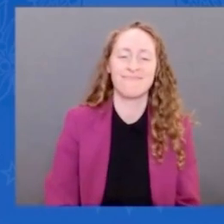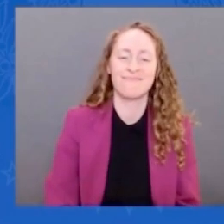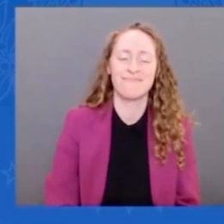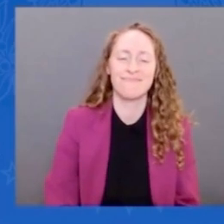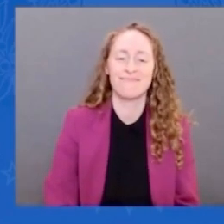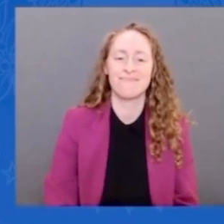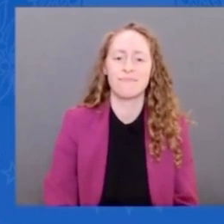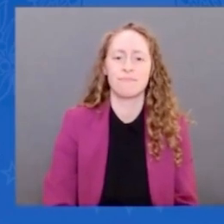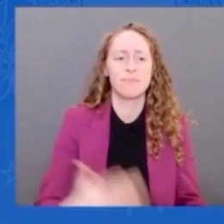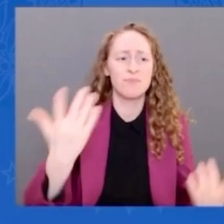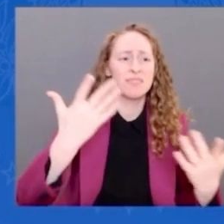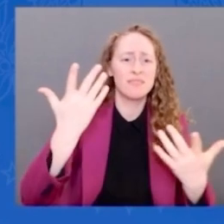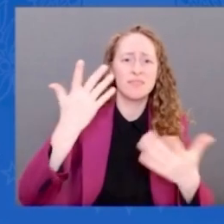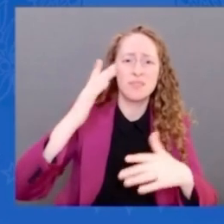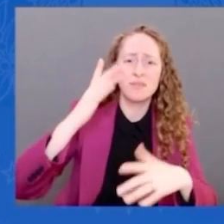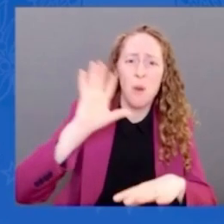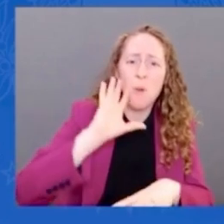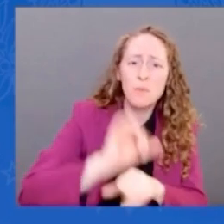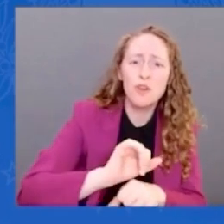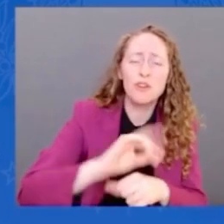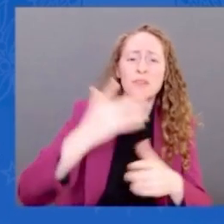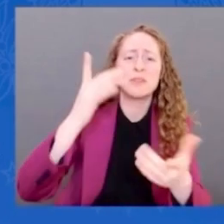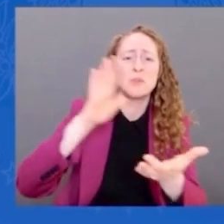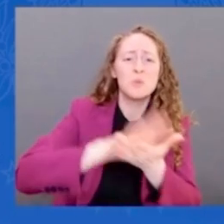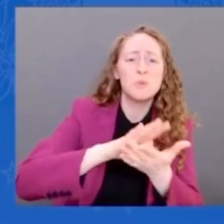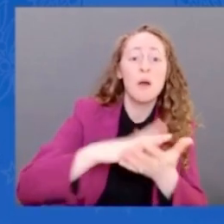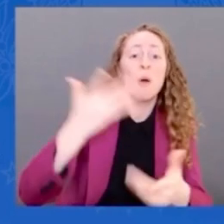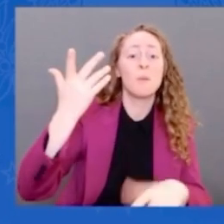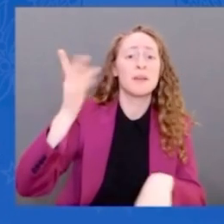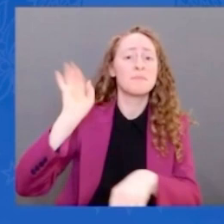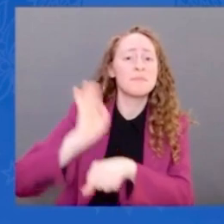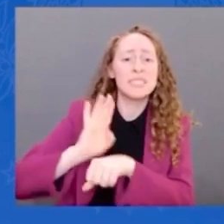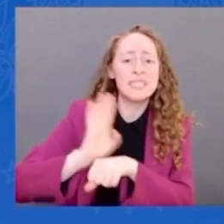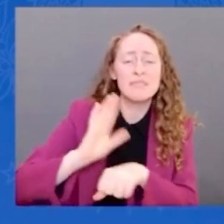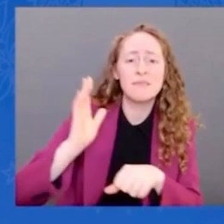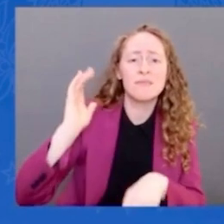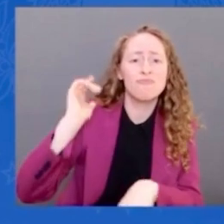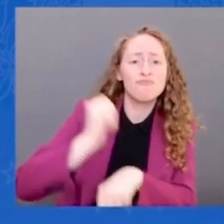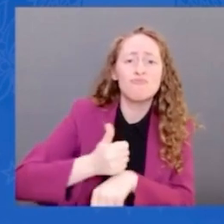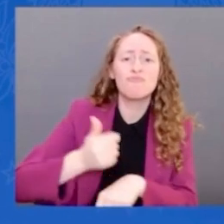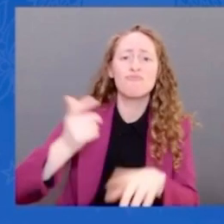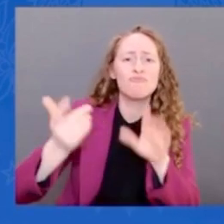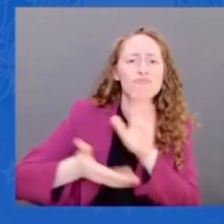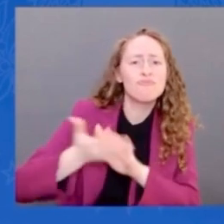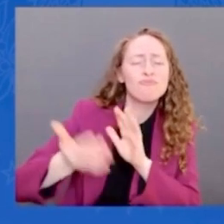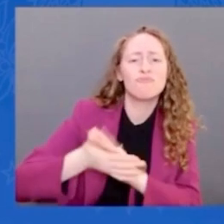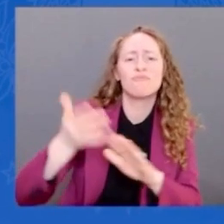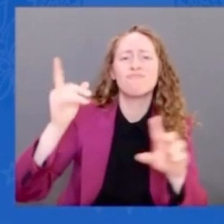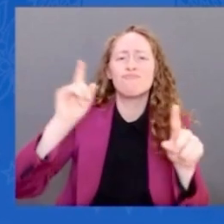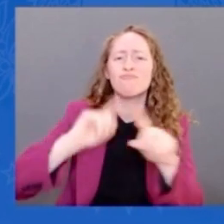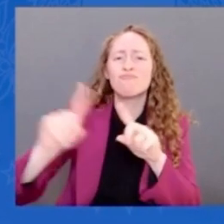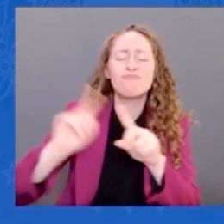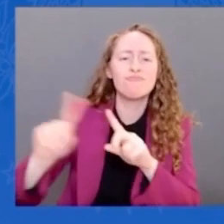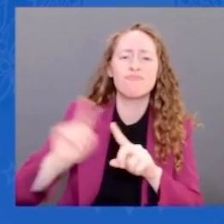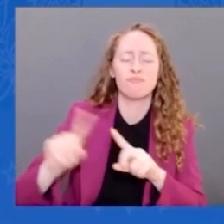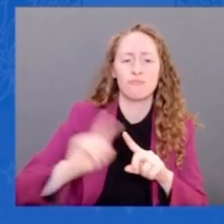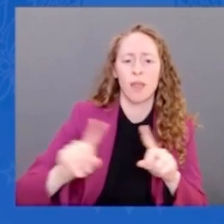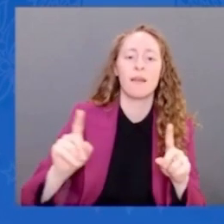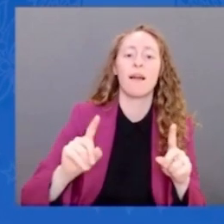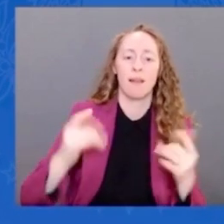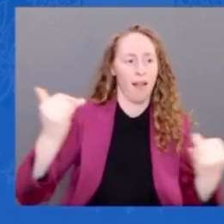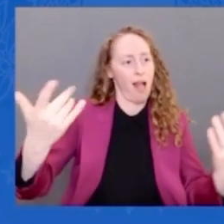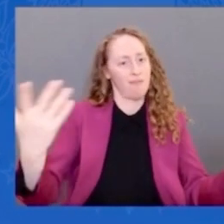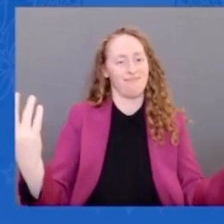starting a business, and so much more. And we finally get connected reliably and affordably. And I want to thank the companies who